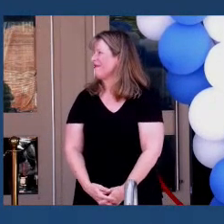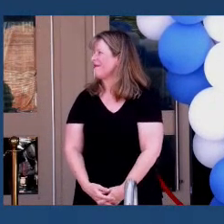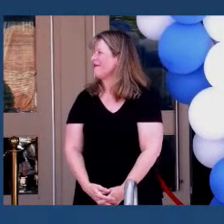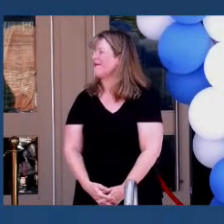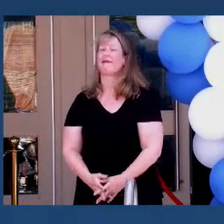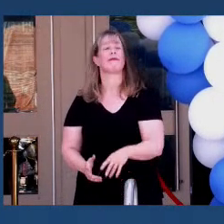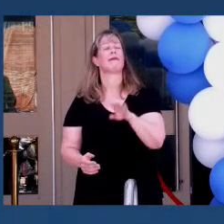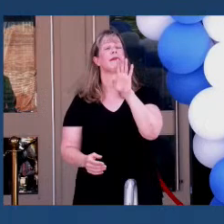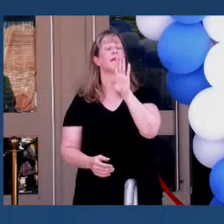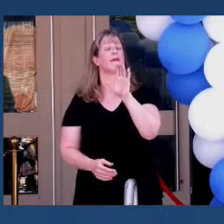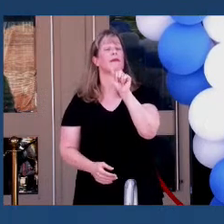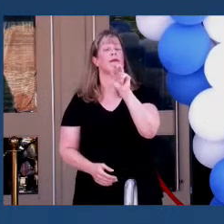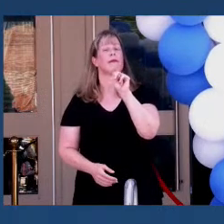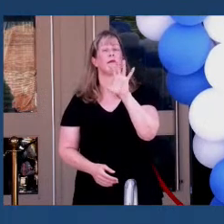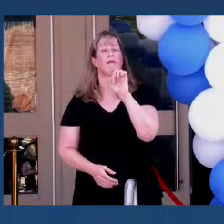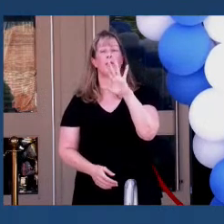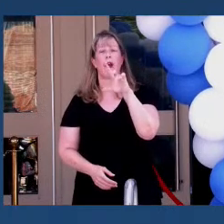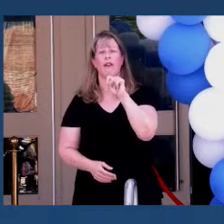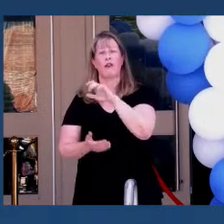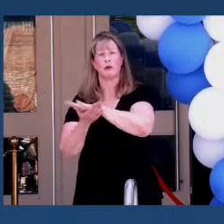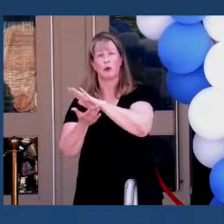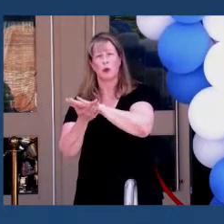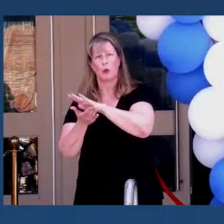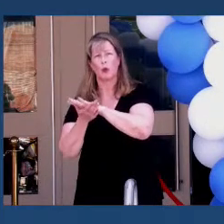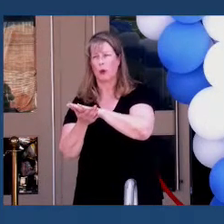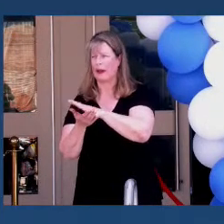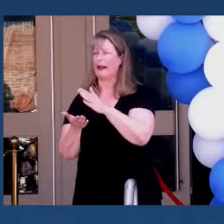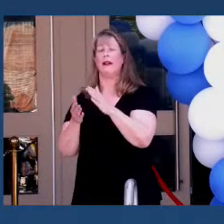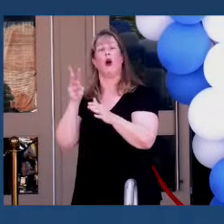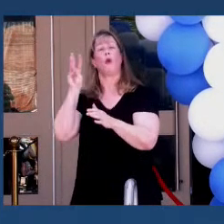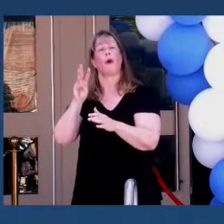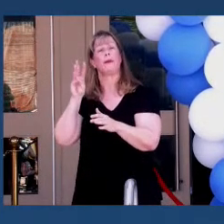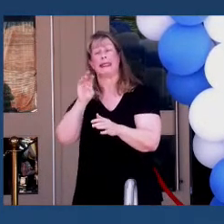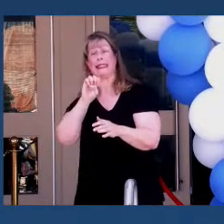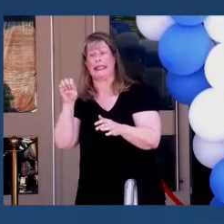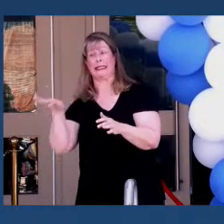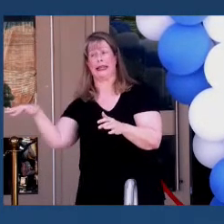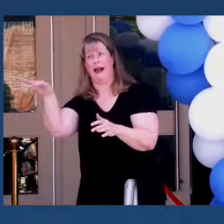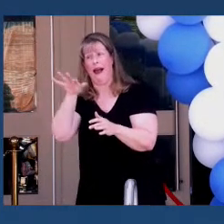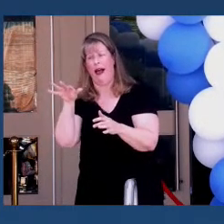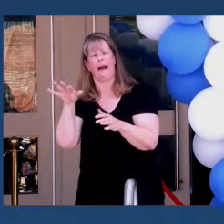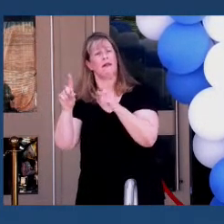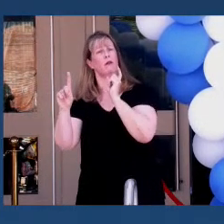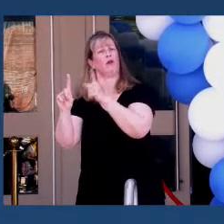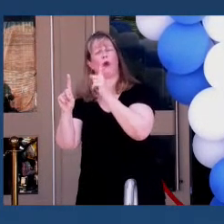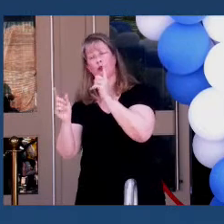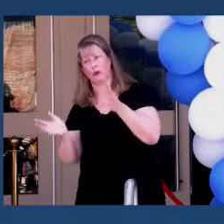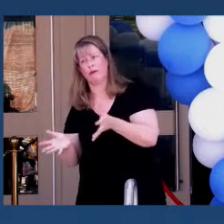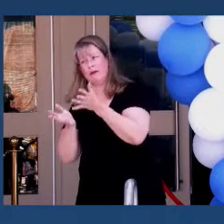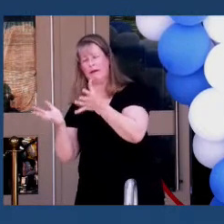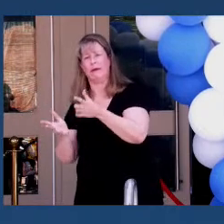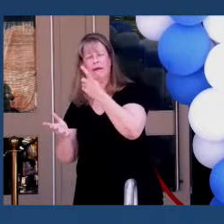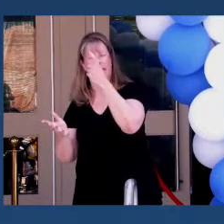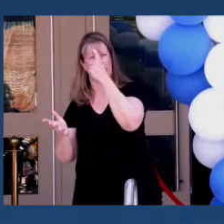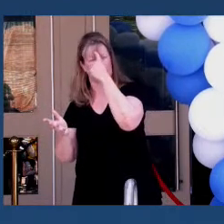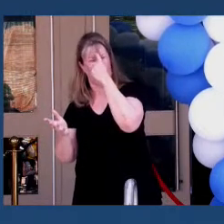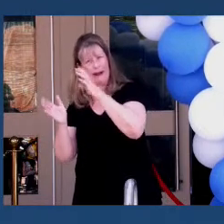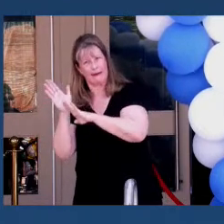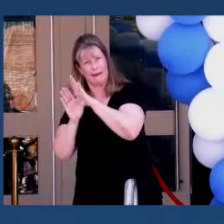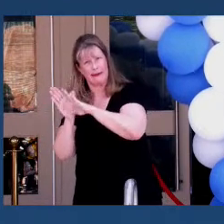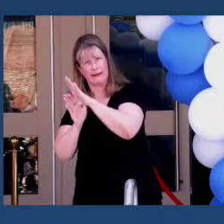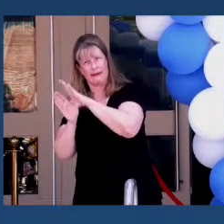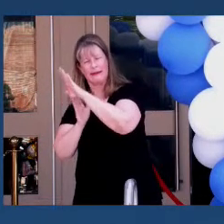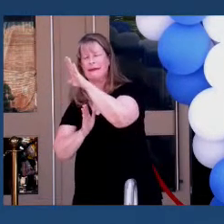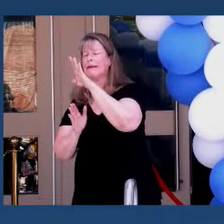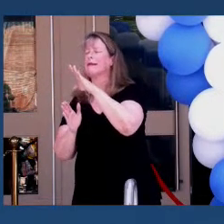Bancroft School was an educational institution on Wilmington's east side to develop the minds of young people with a